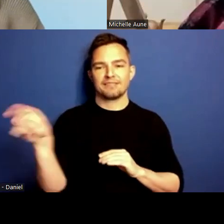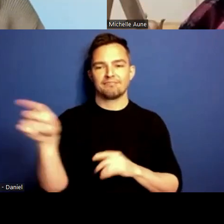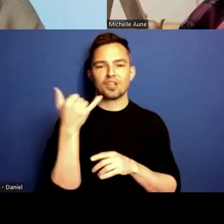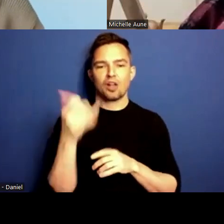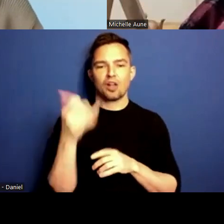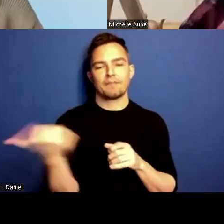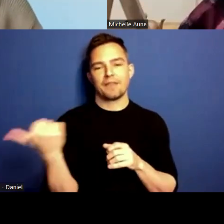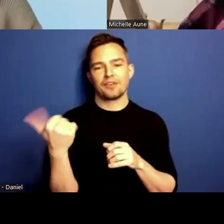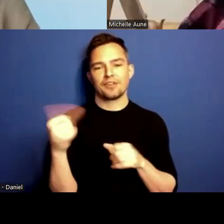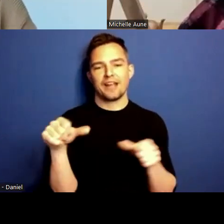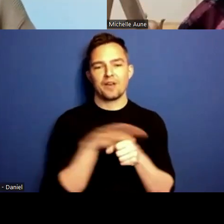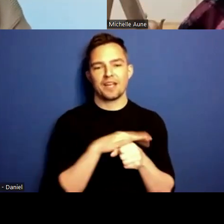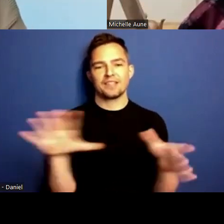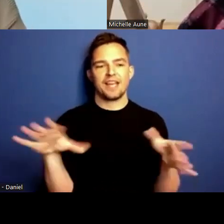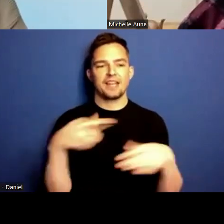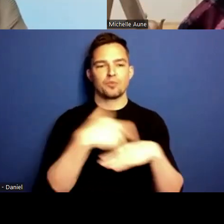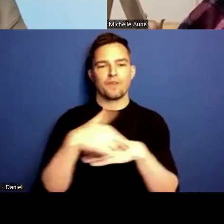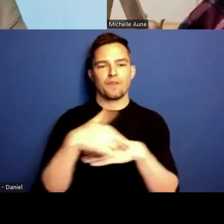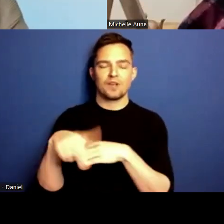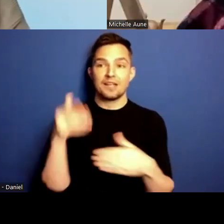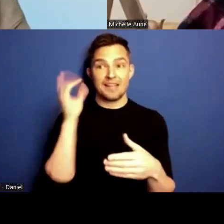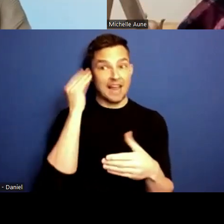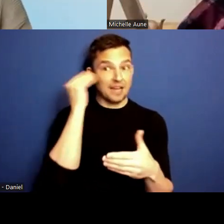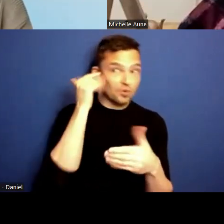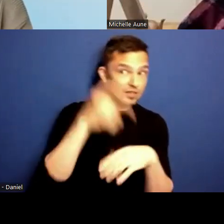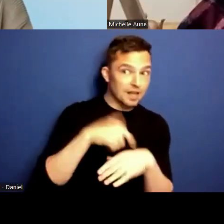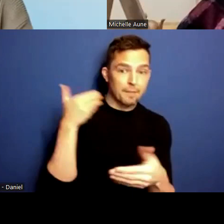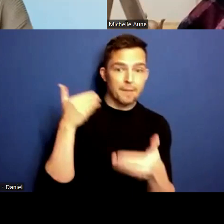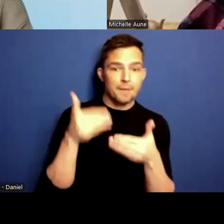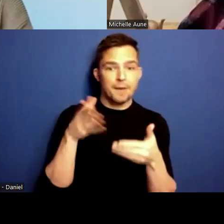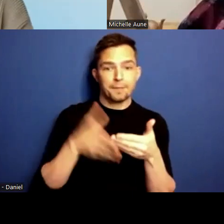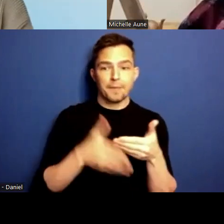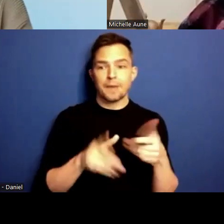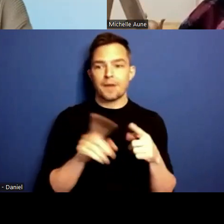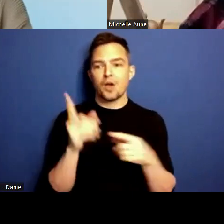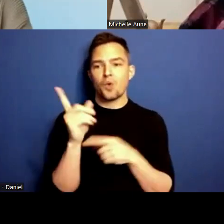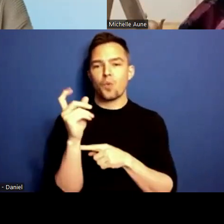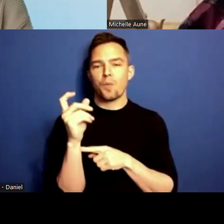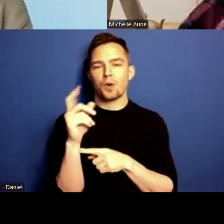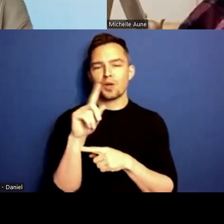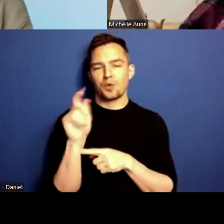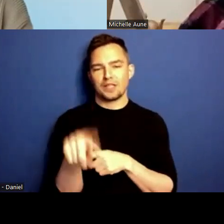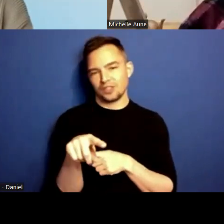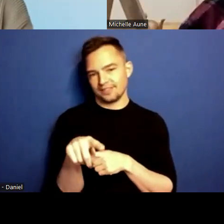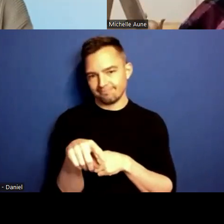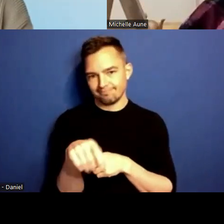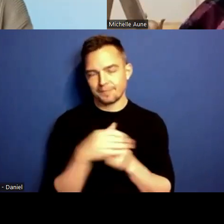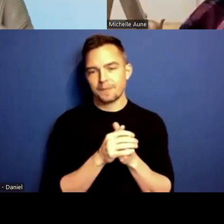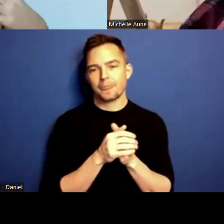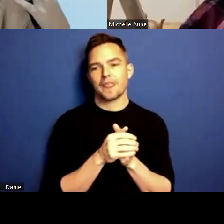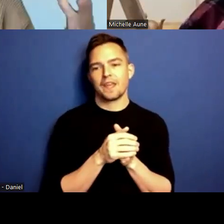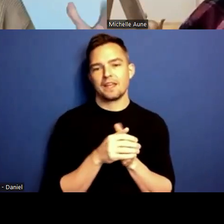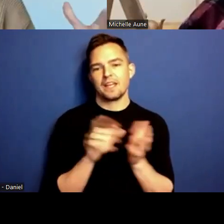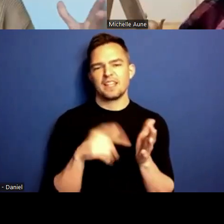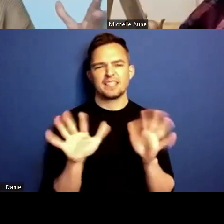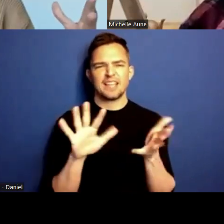services. I know we're getting close to our time here, but I'd love to do one more question. And this is kind